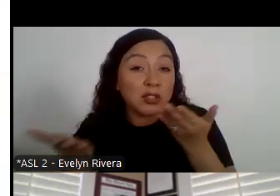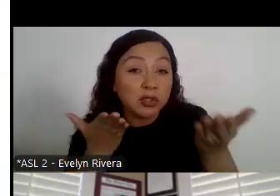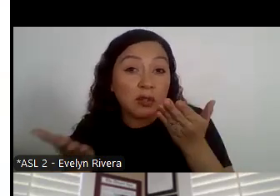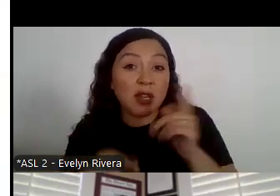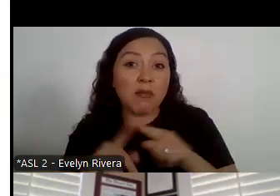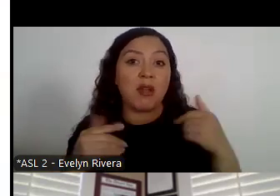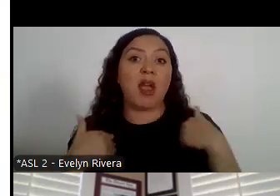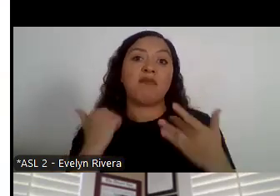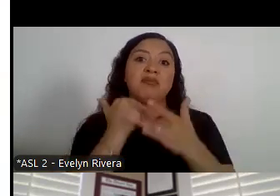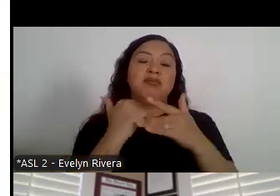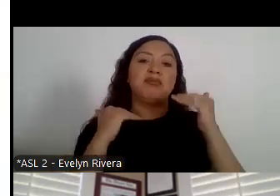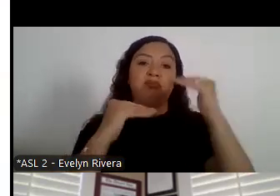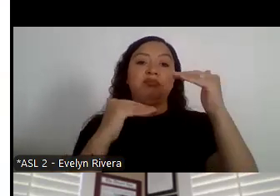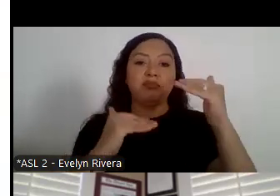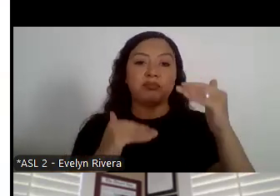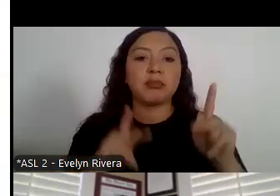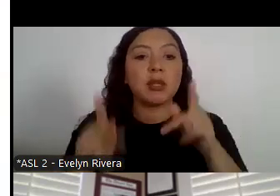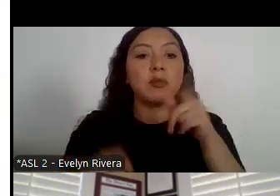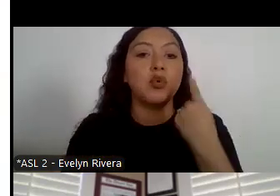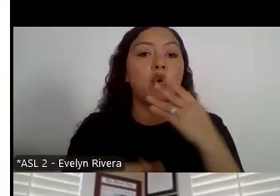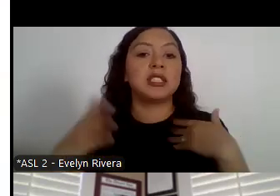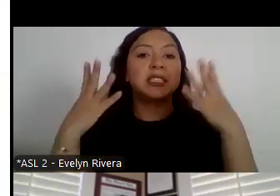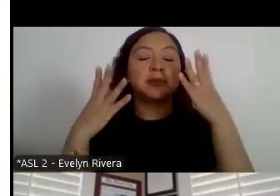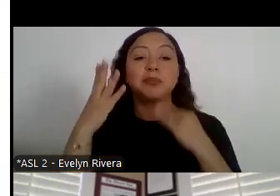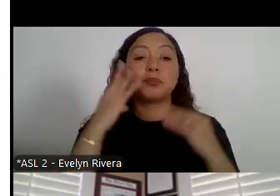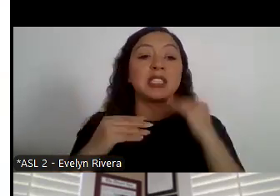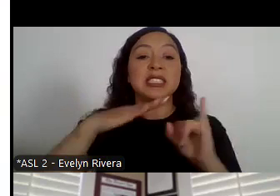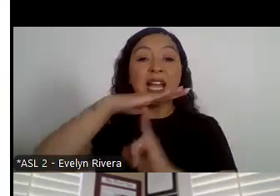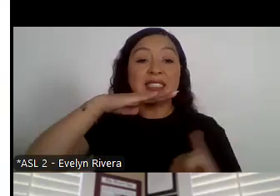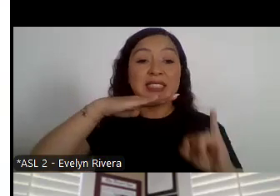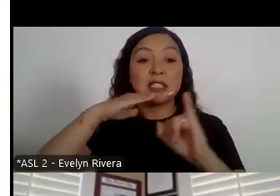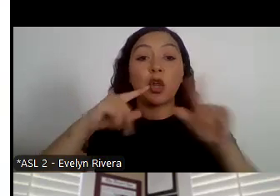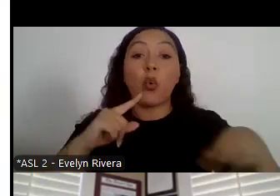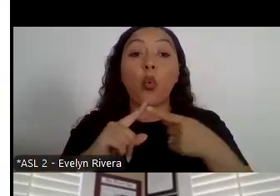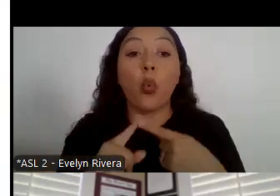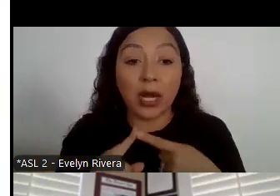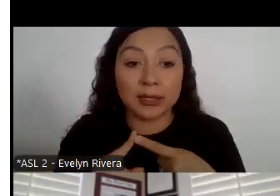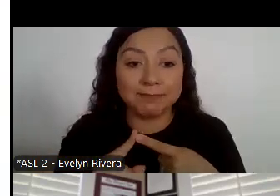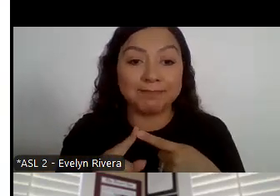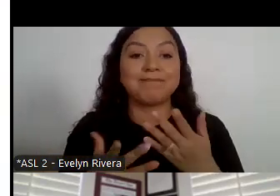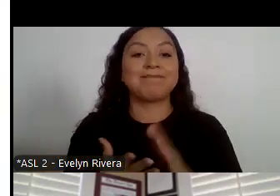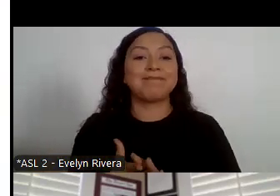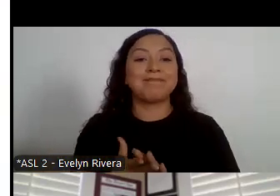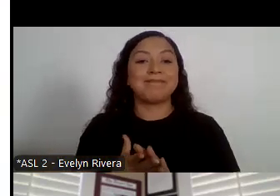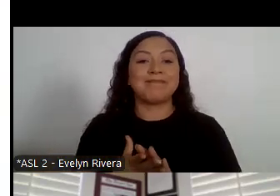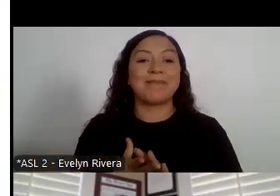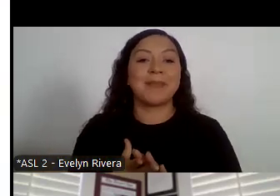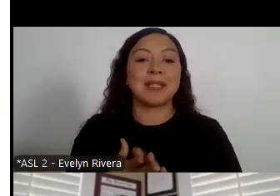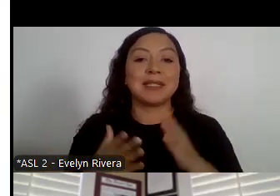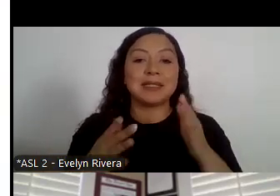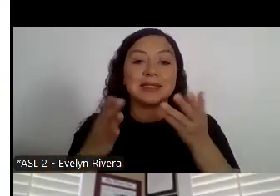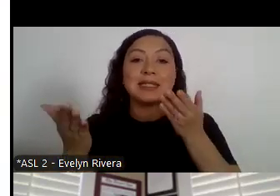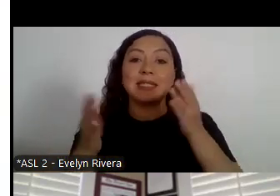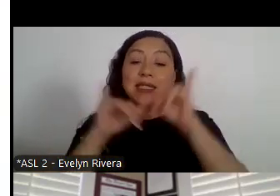financial stress, or isolation. When access requires stamina, the system favors those who have the most margin.